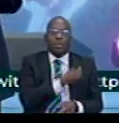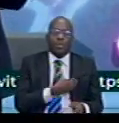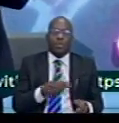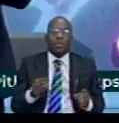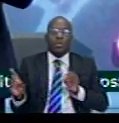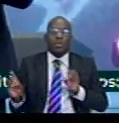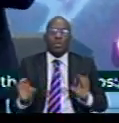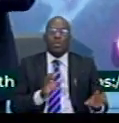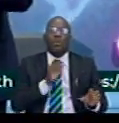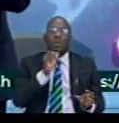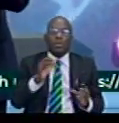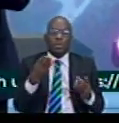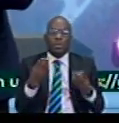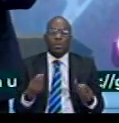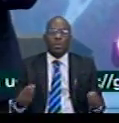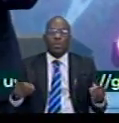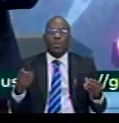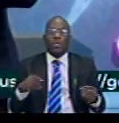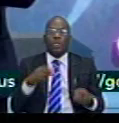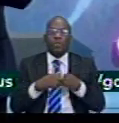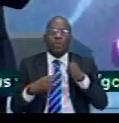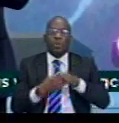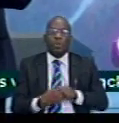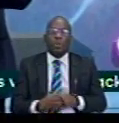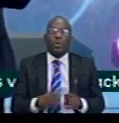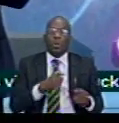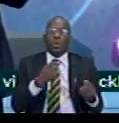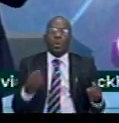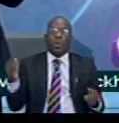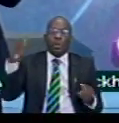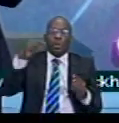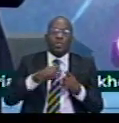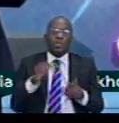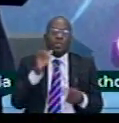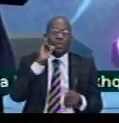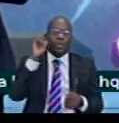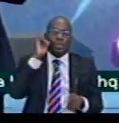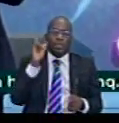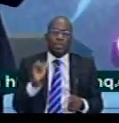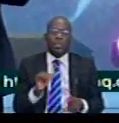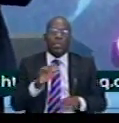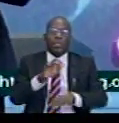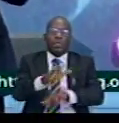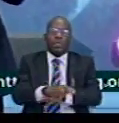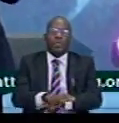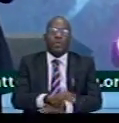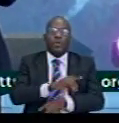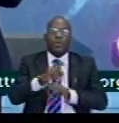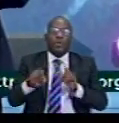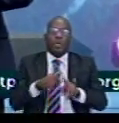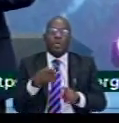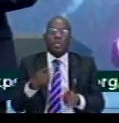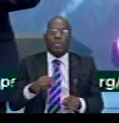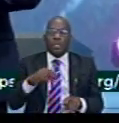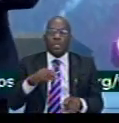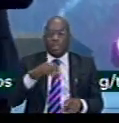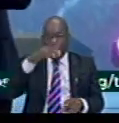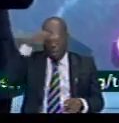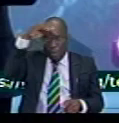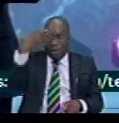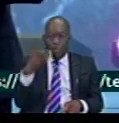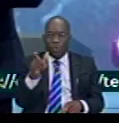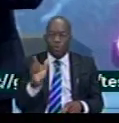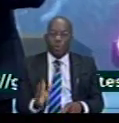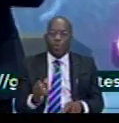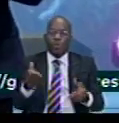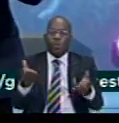worse until yesterday evening. When the man of God wanted to pray, after praying for those who wanted to give their life to Christ, when the man of